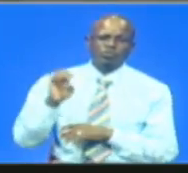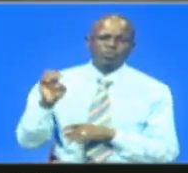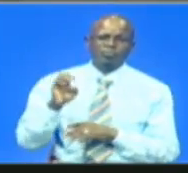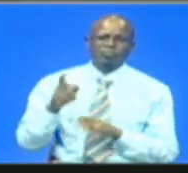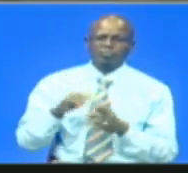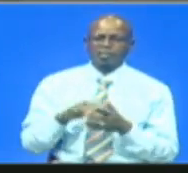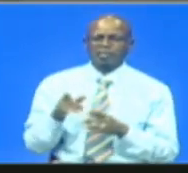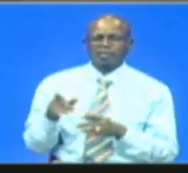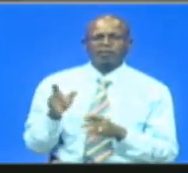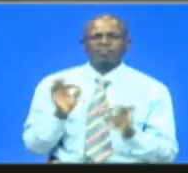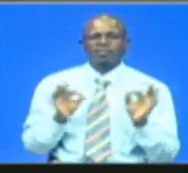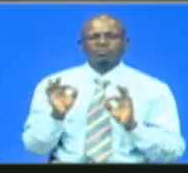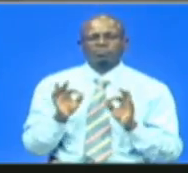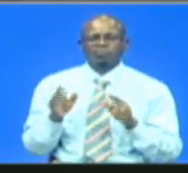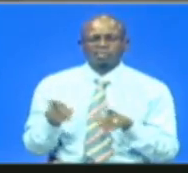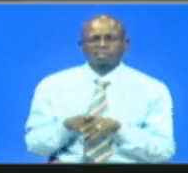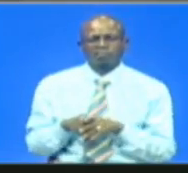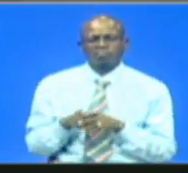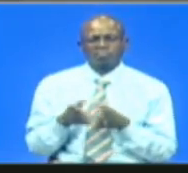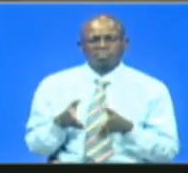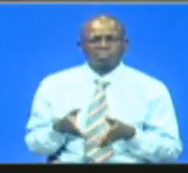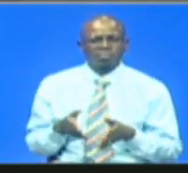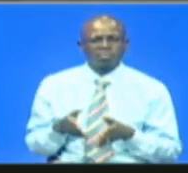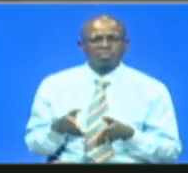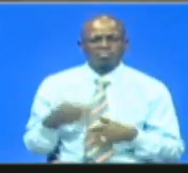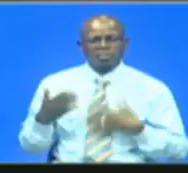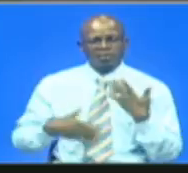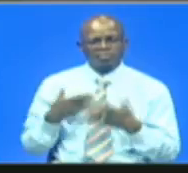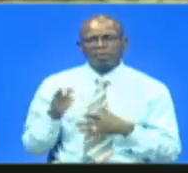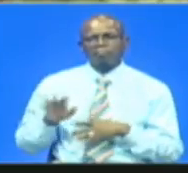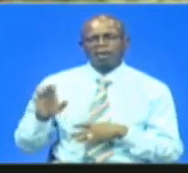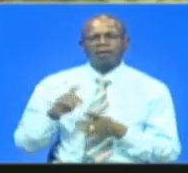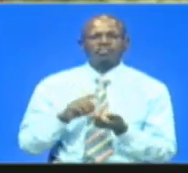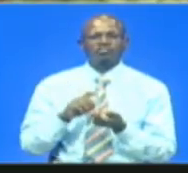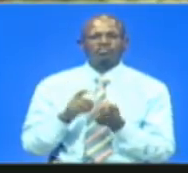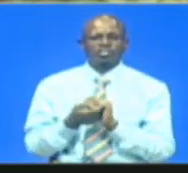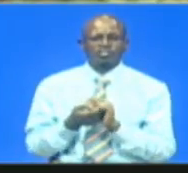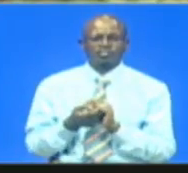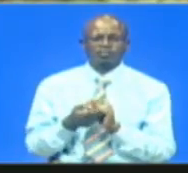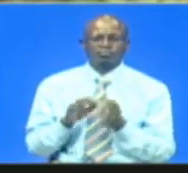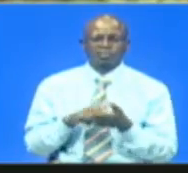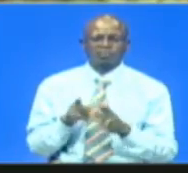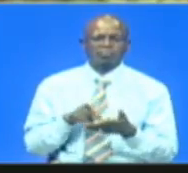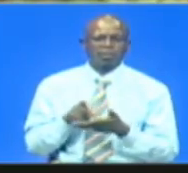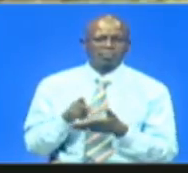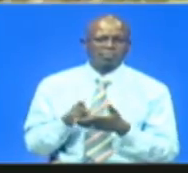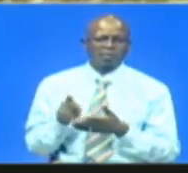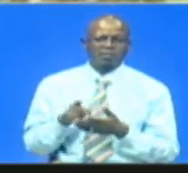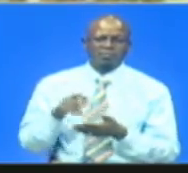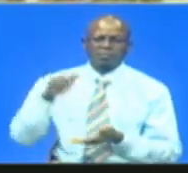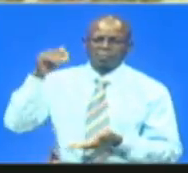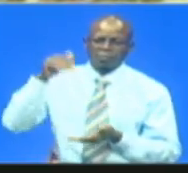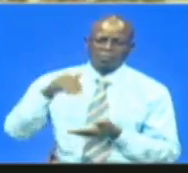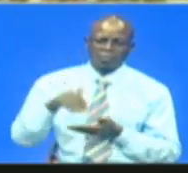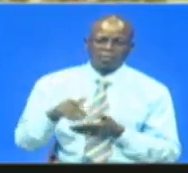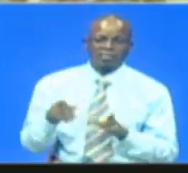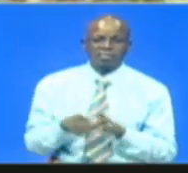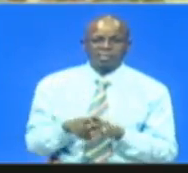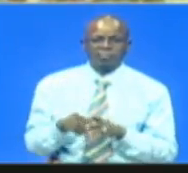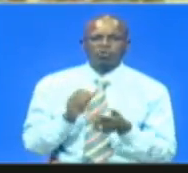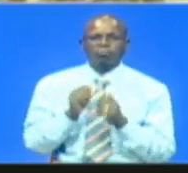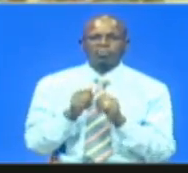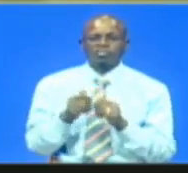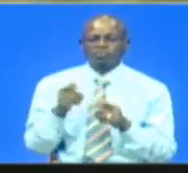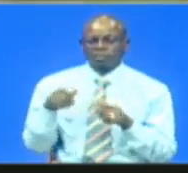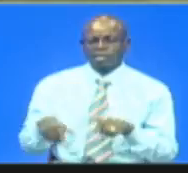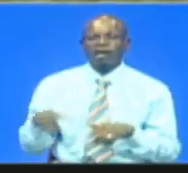really changed. The buying, that urge of buying is not there. Apart from the ever-growing competition locally and beyond